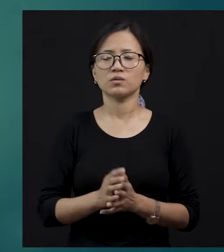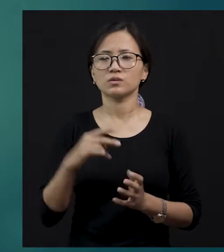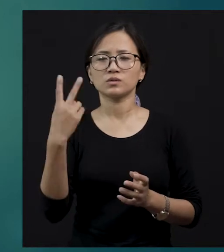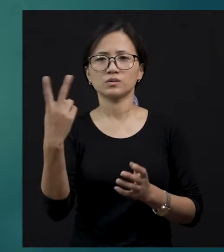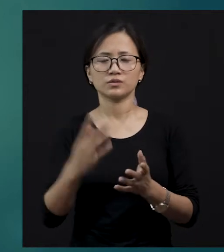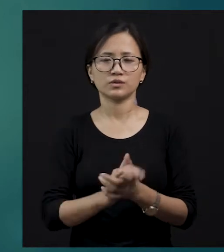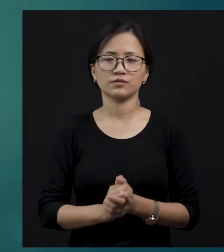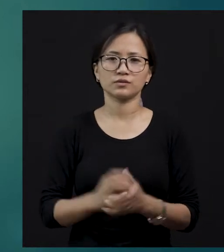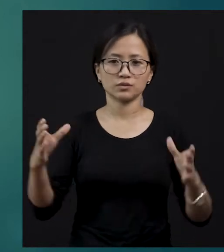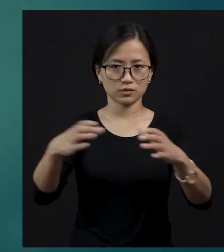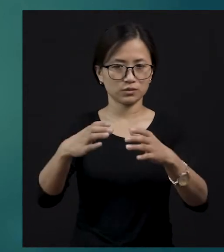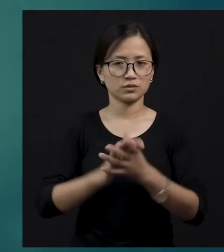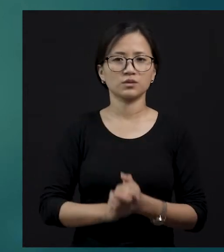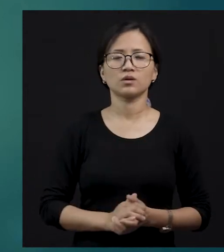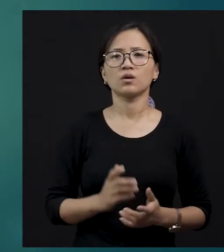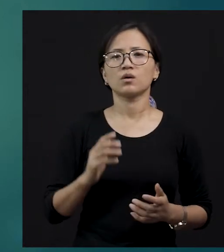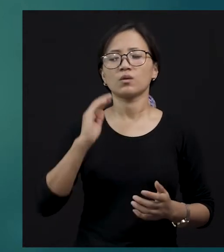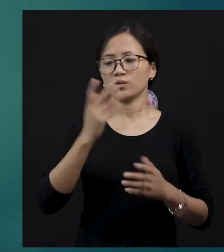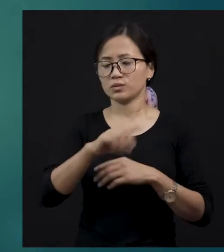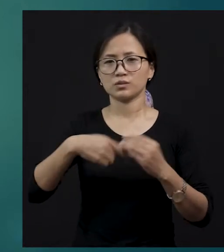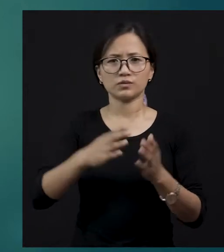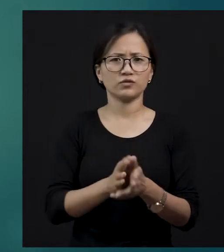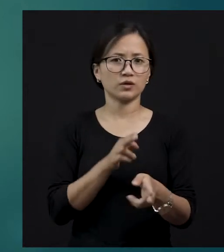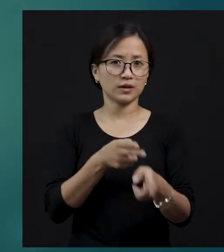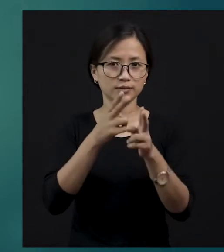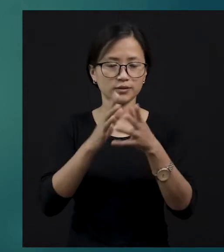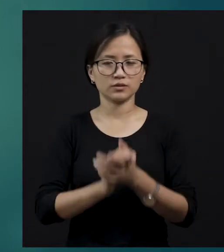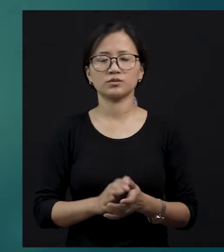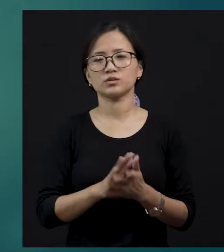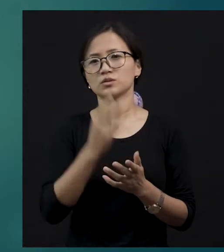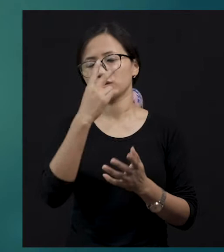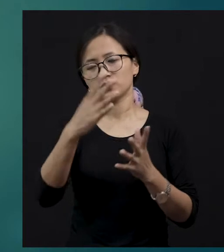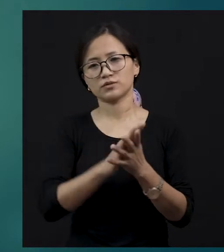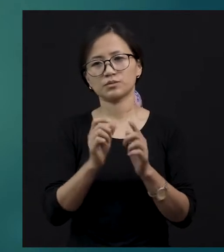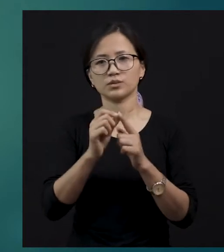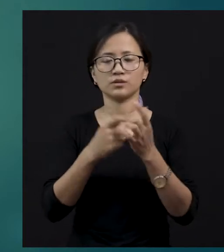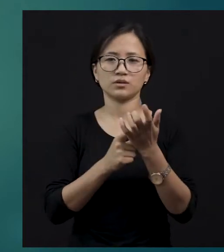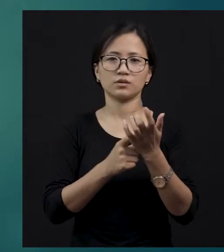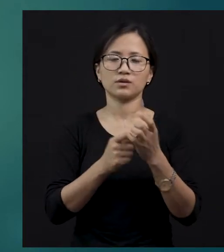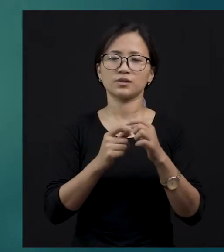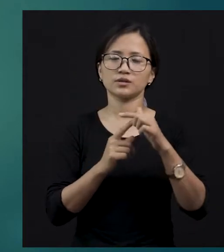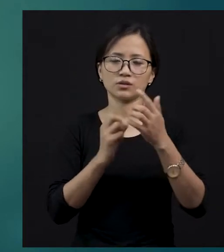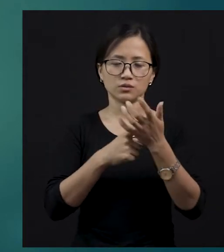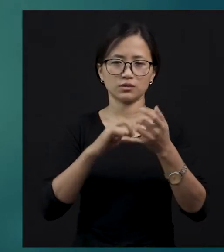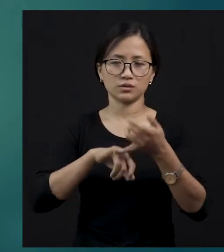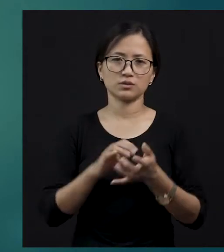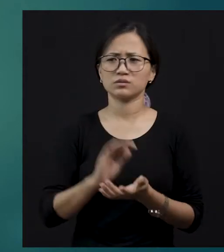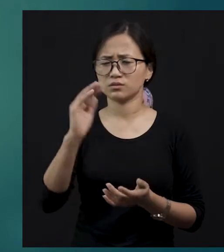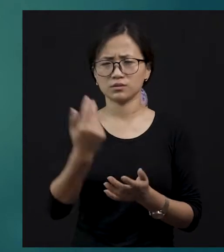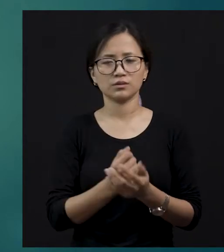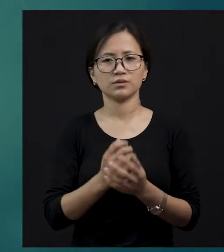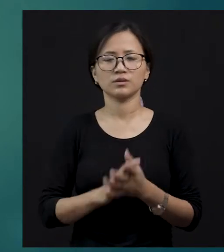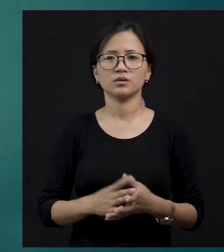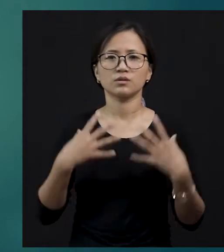in groups. Whenever they go out for hunting, they are always on the lookout for predators. That means there can be some animals that will be